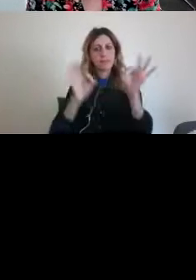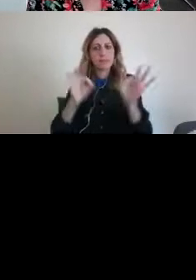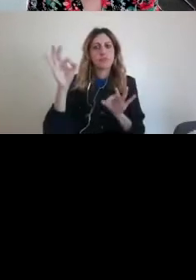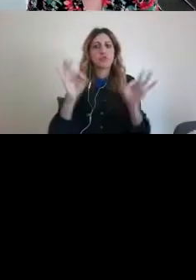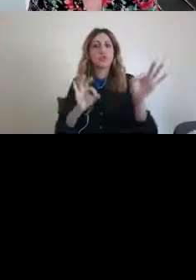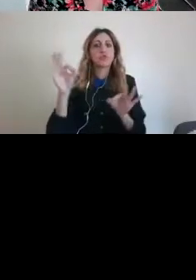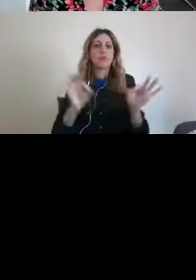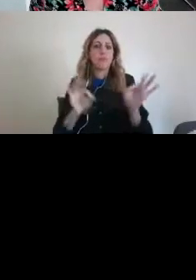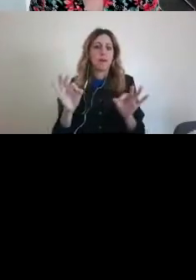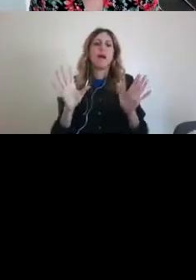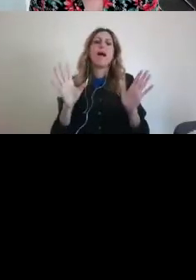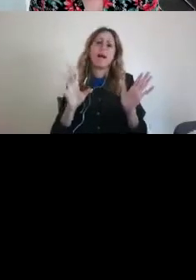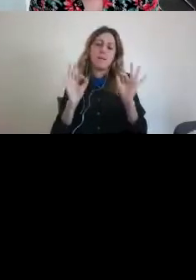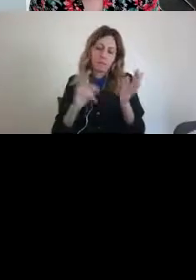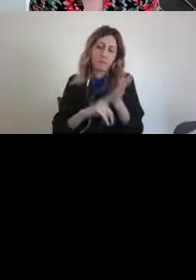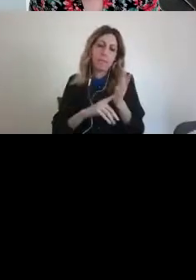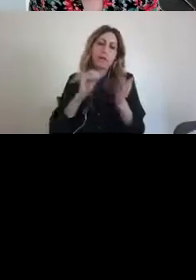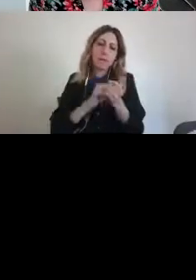schema output is generated.